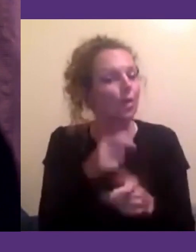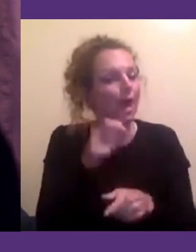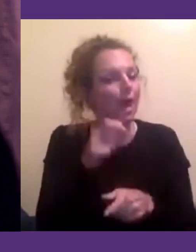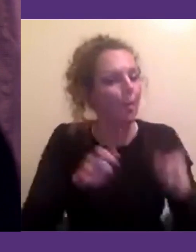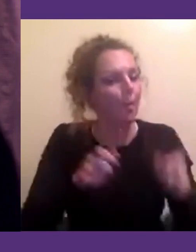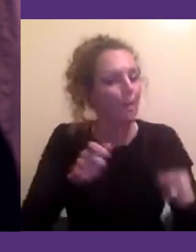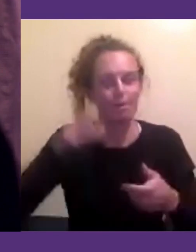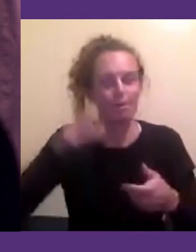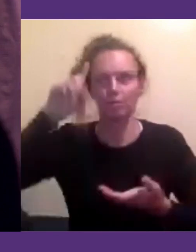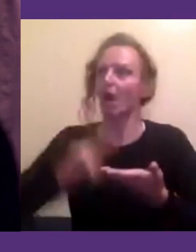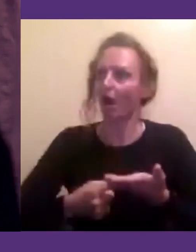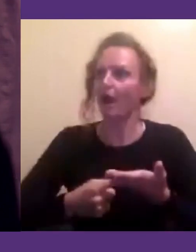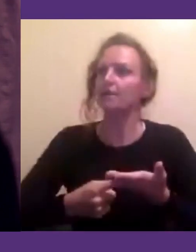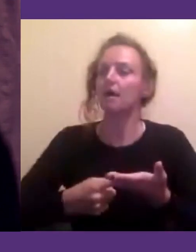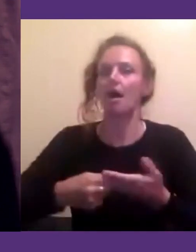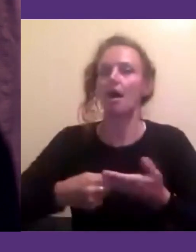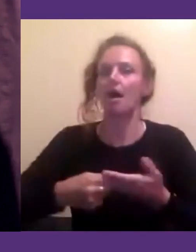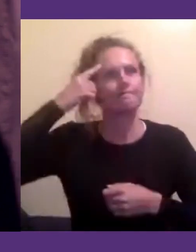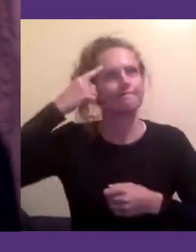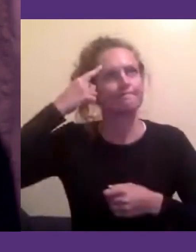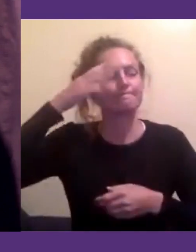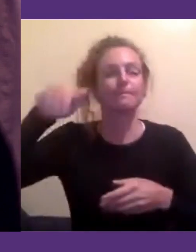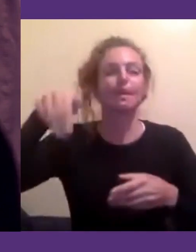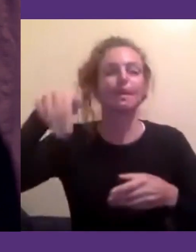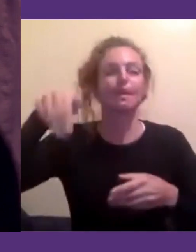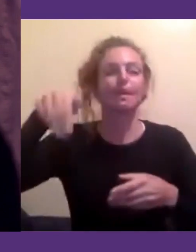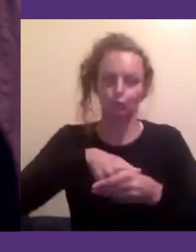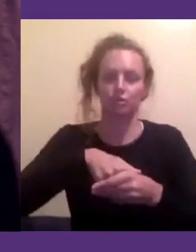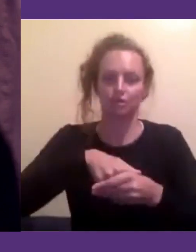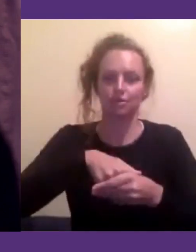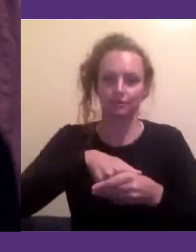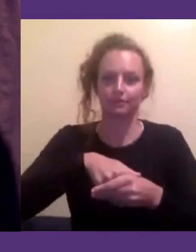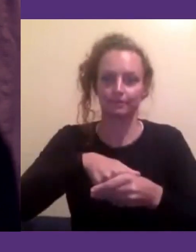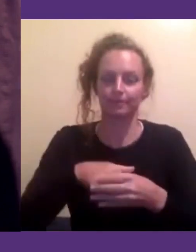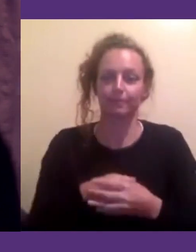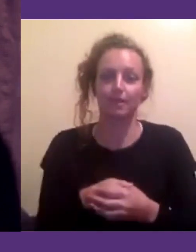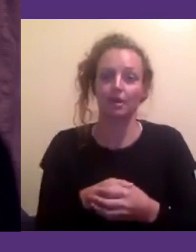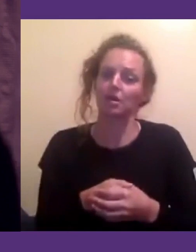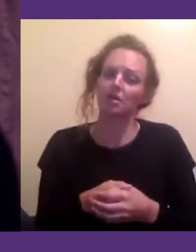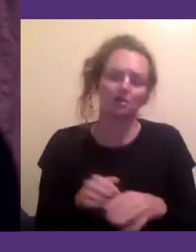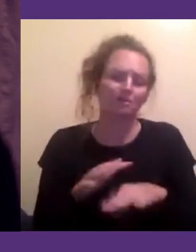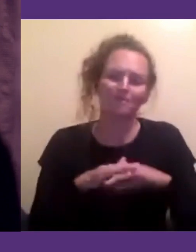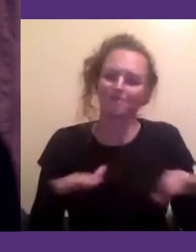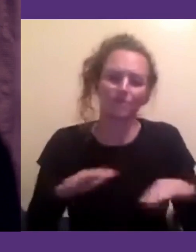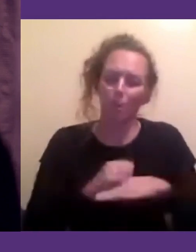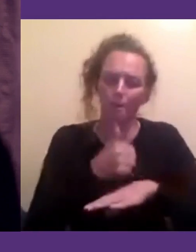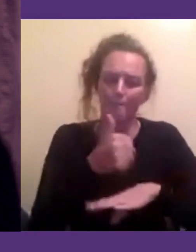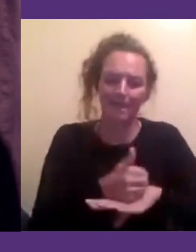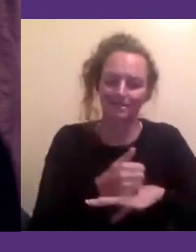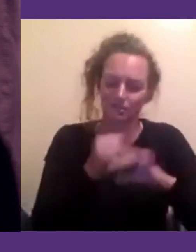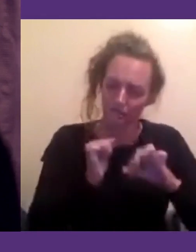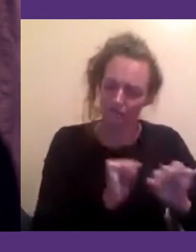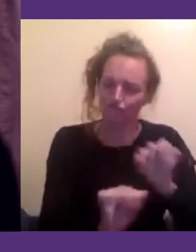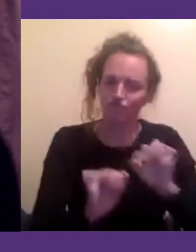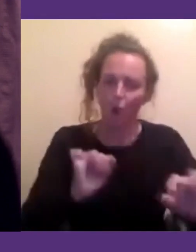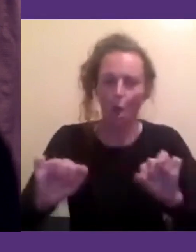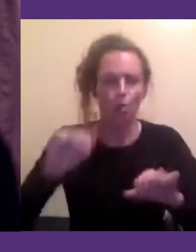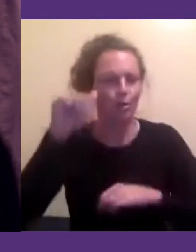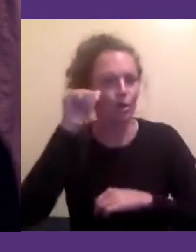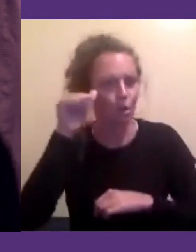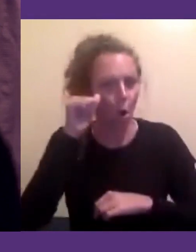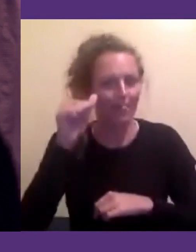on your own knowledge, your own bias, and ensuring that when we are representing disabled people, it's